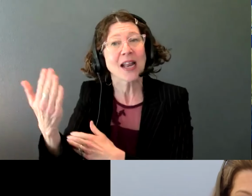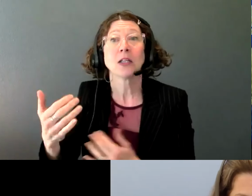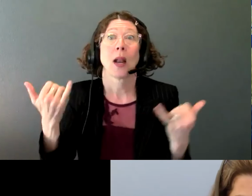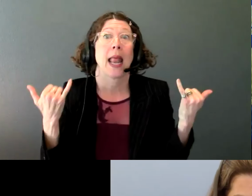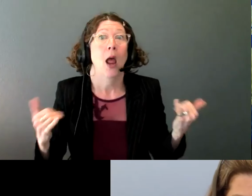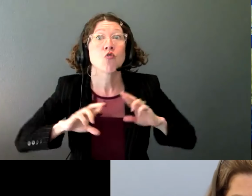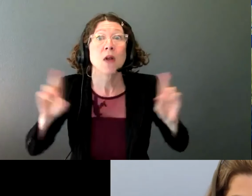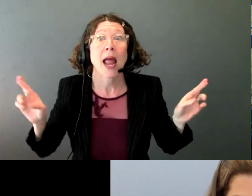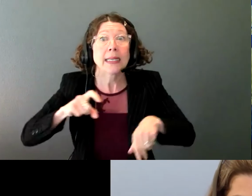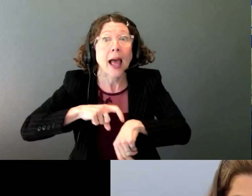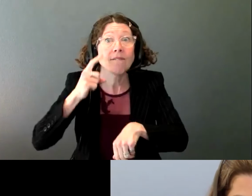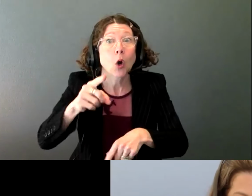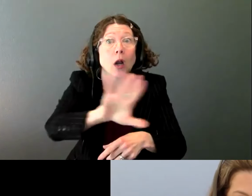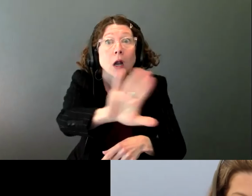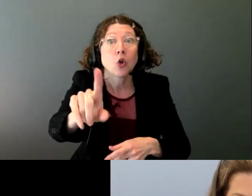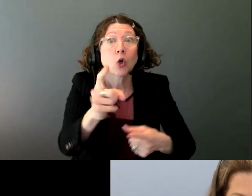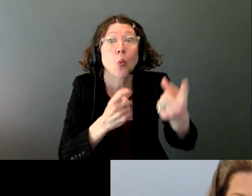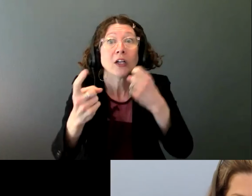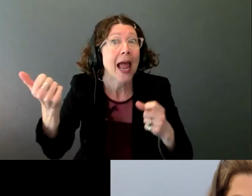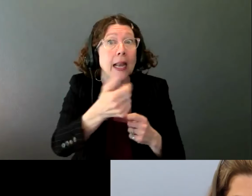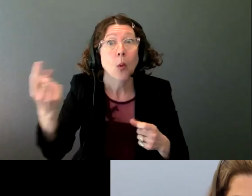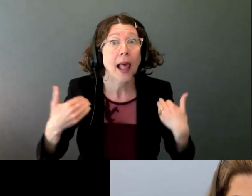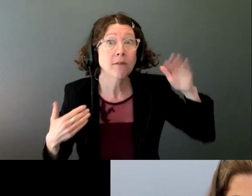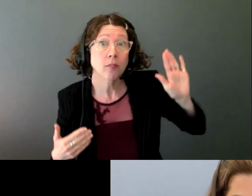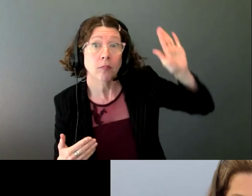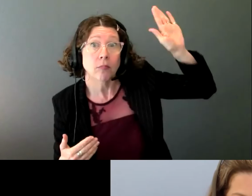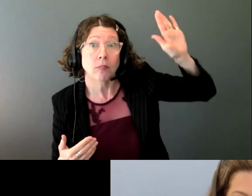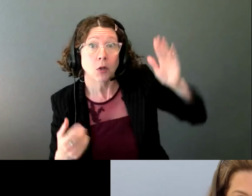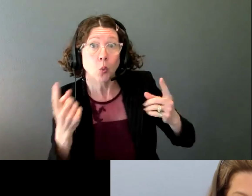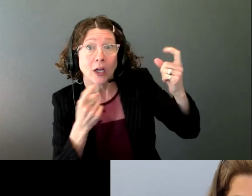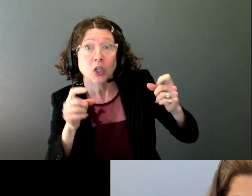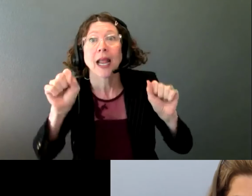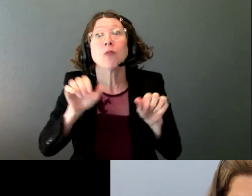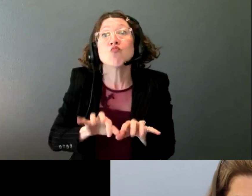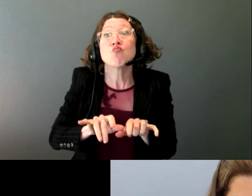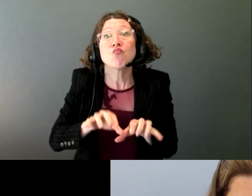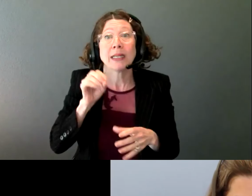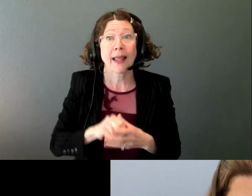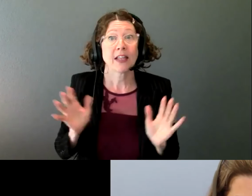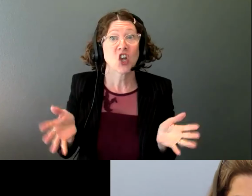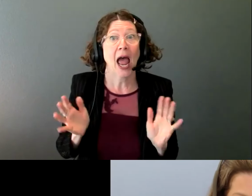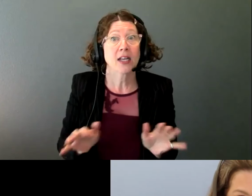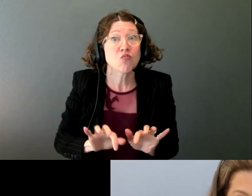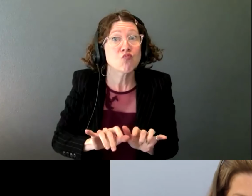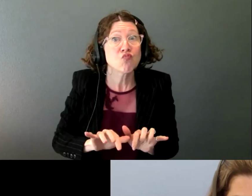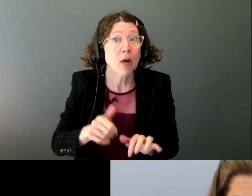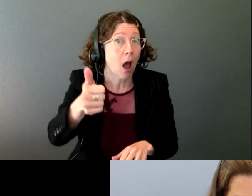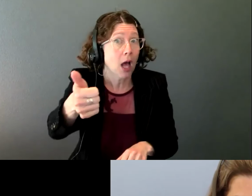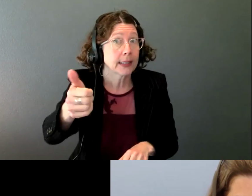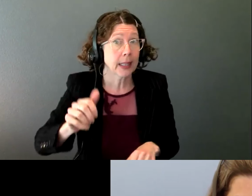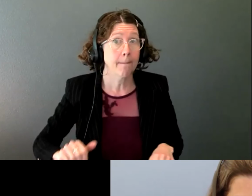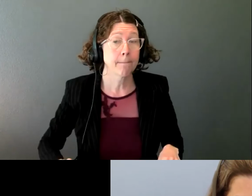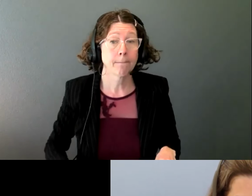questions. If anyone has some questions they want to enter in the chat, that would be awesome.